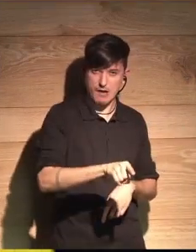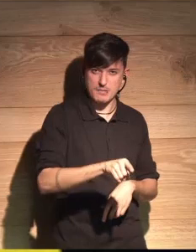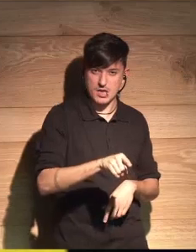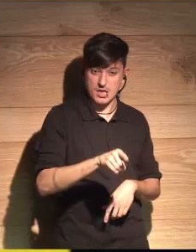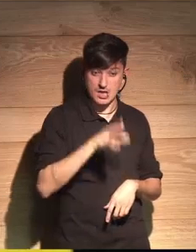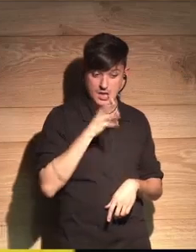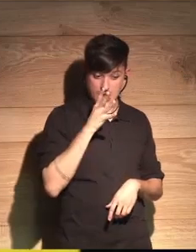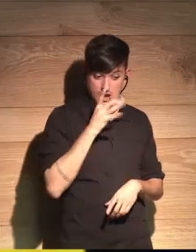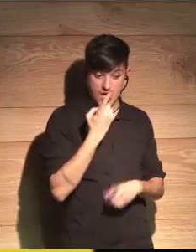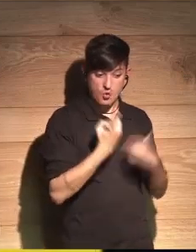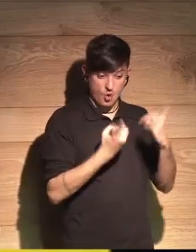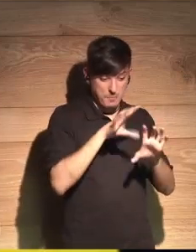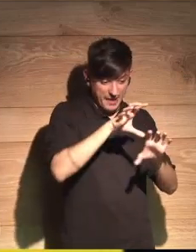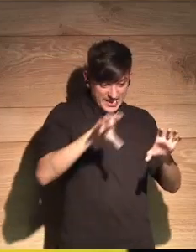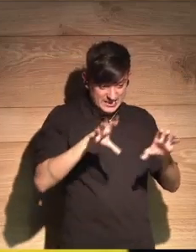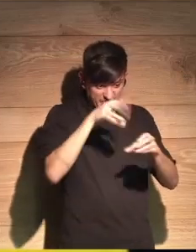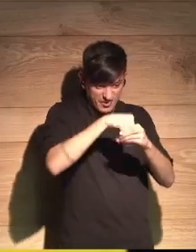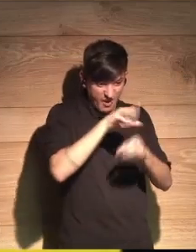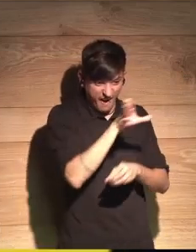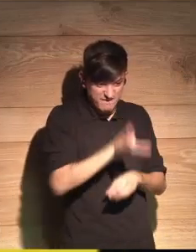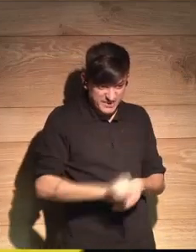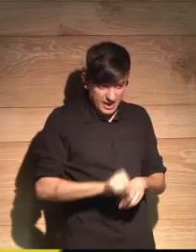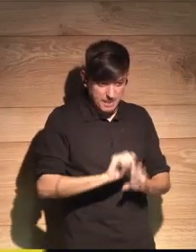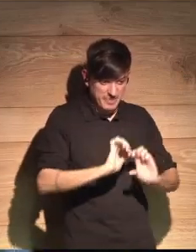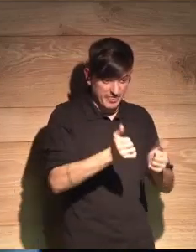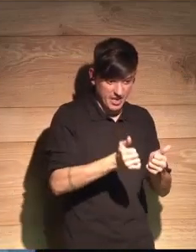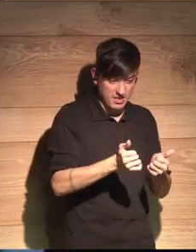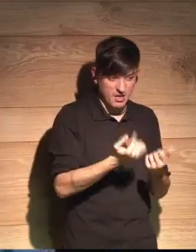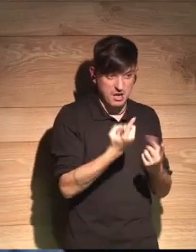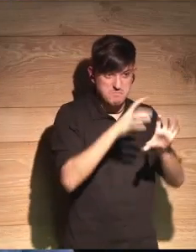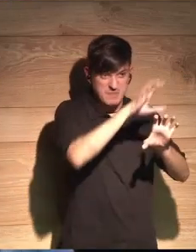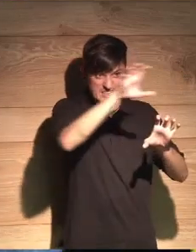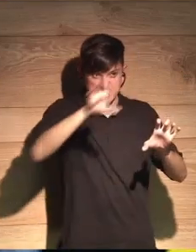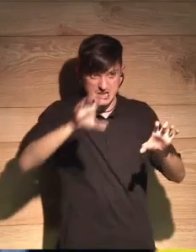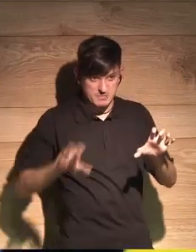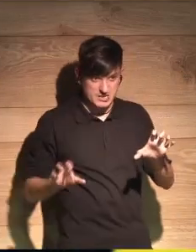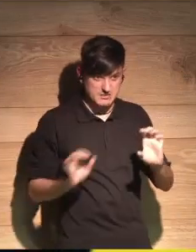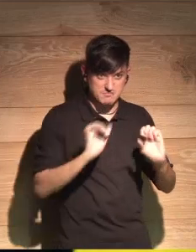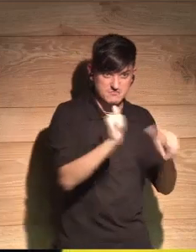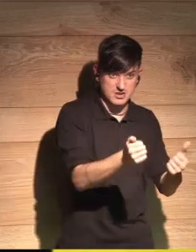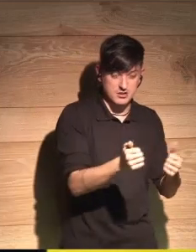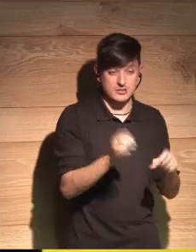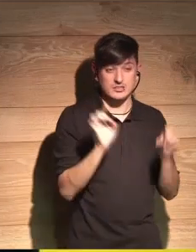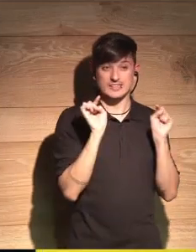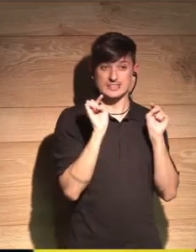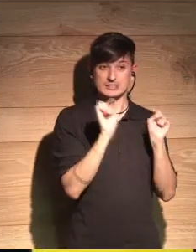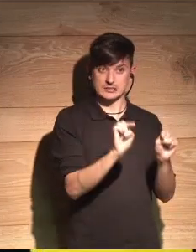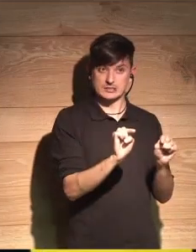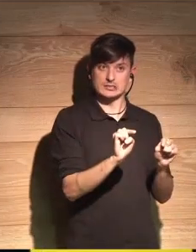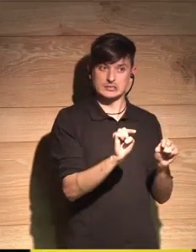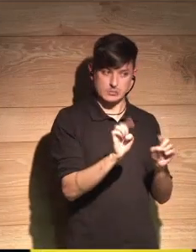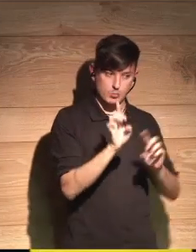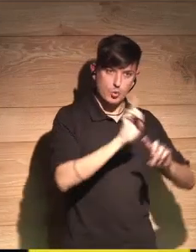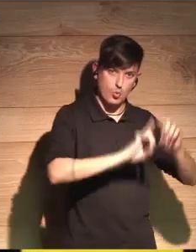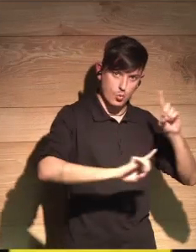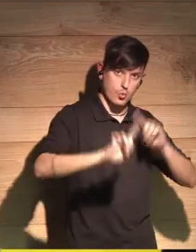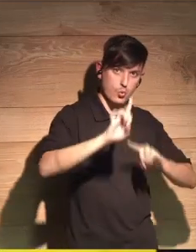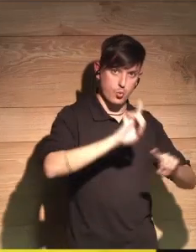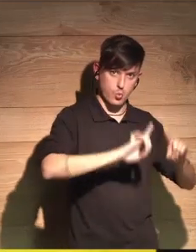about this. They have gone to Africa and some of African countries. They are working like that. I